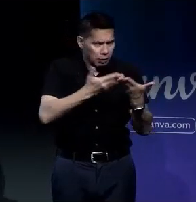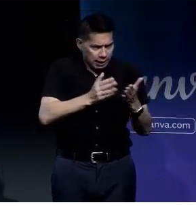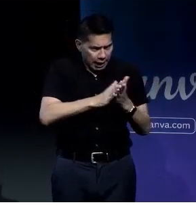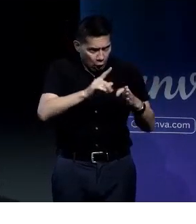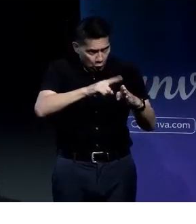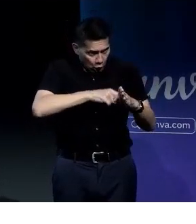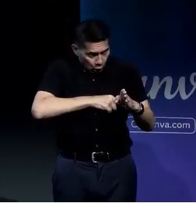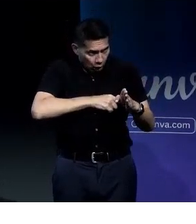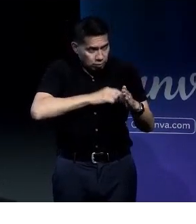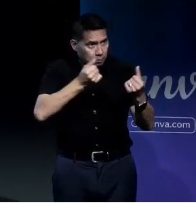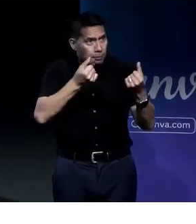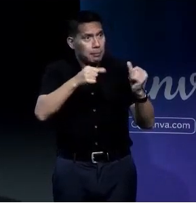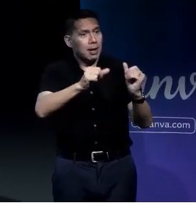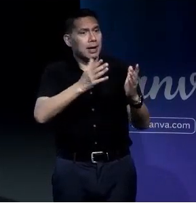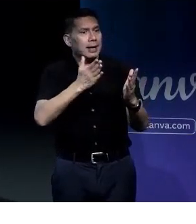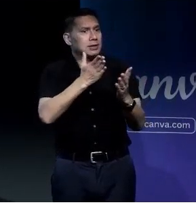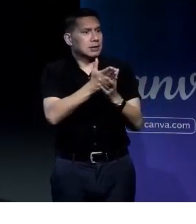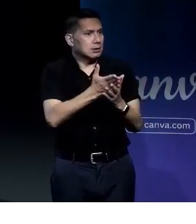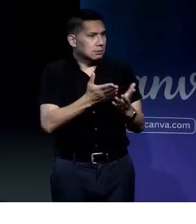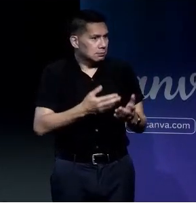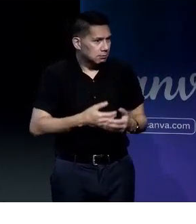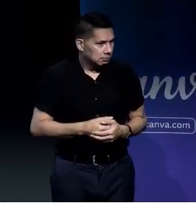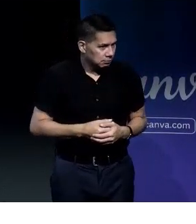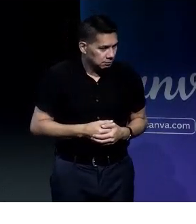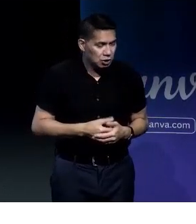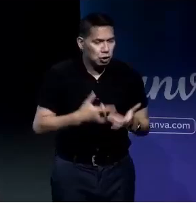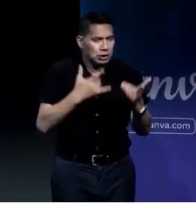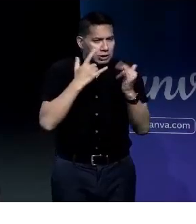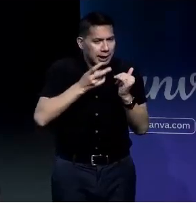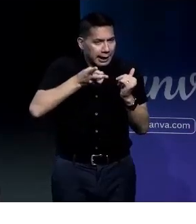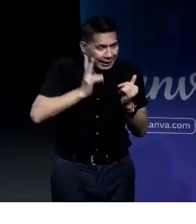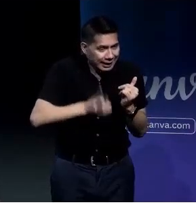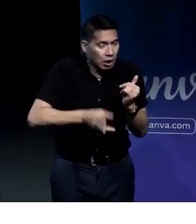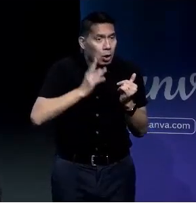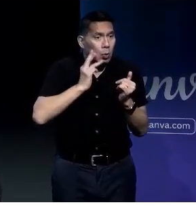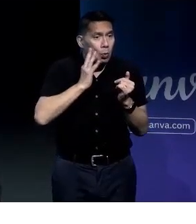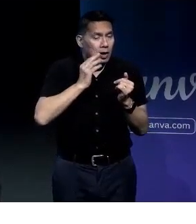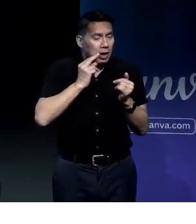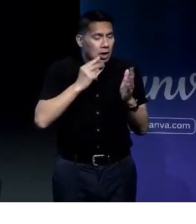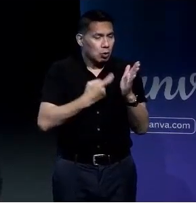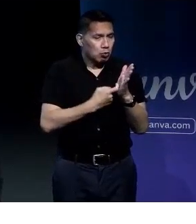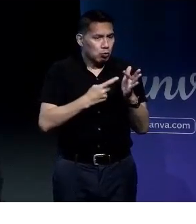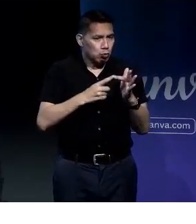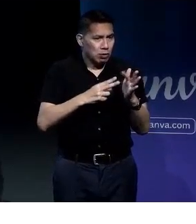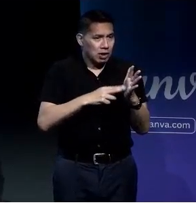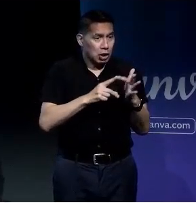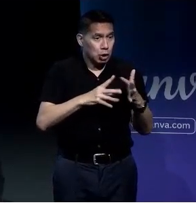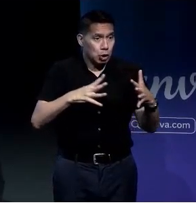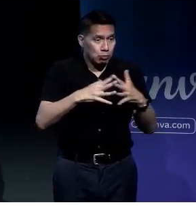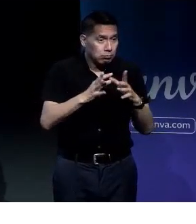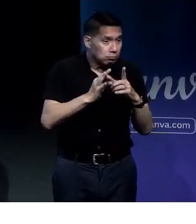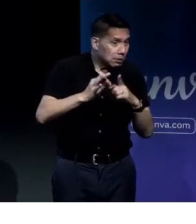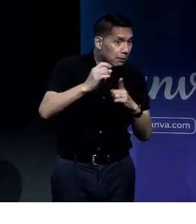become accessible. So you should re-audit at things like renewal, major product updates and such,